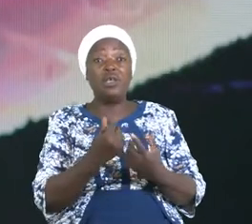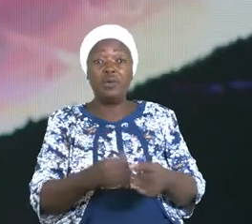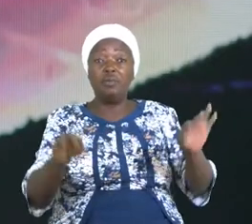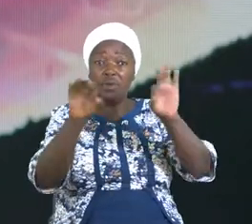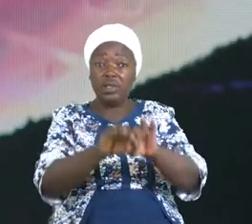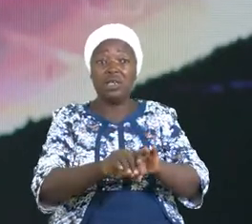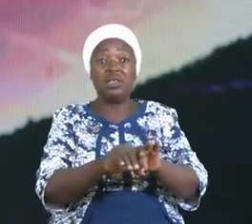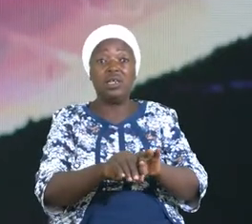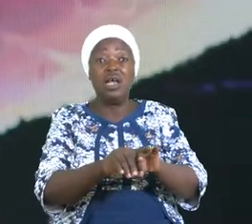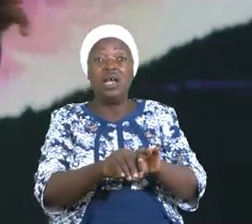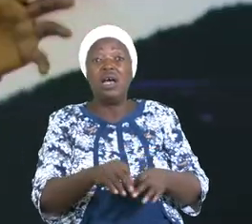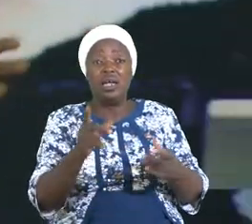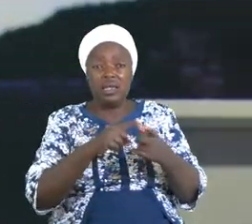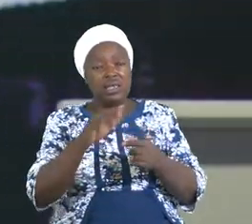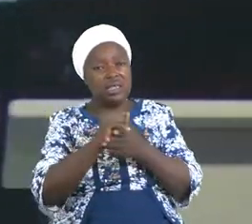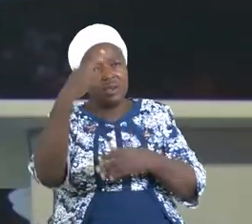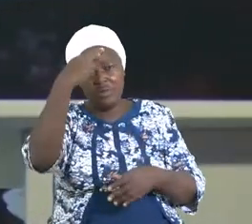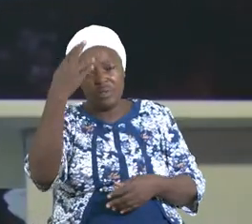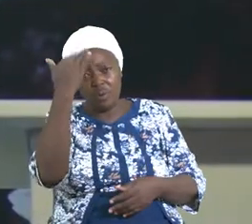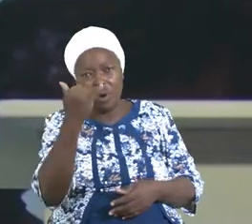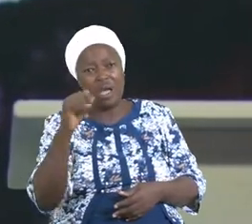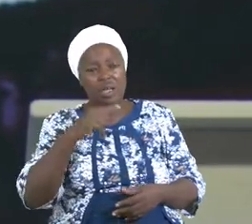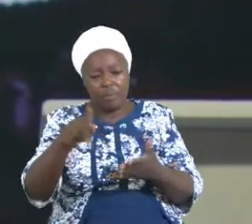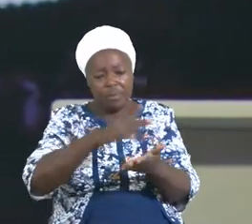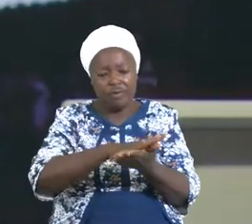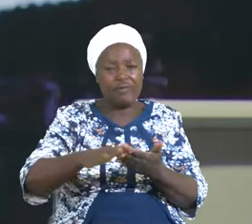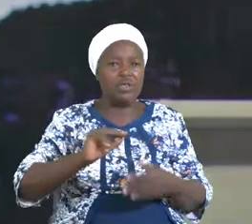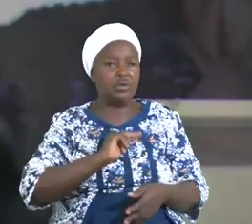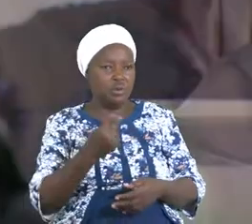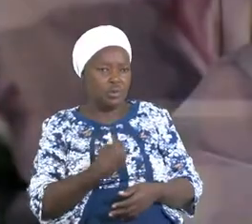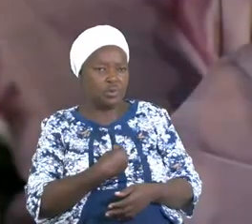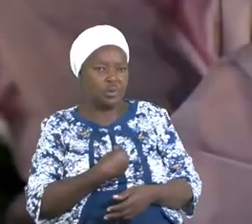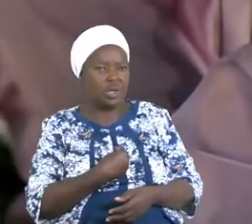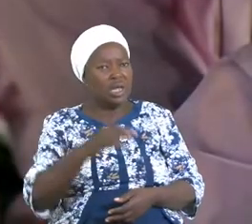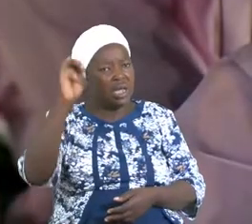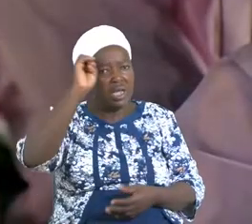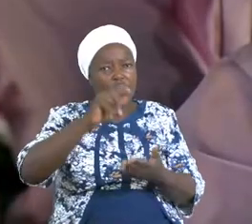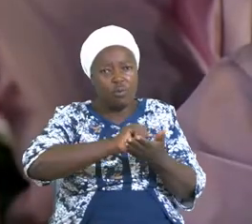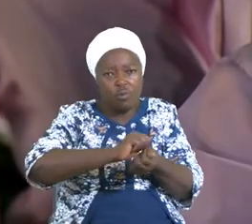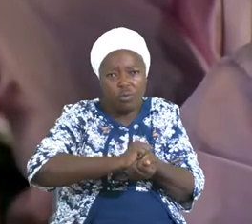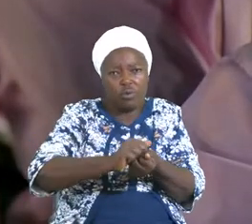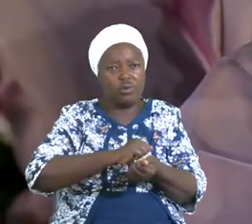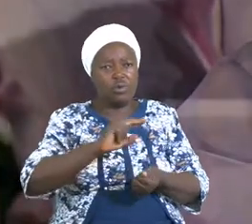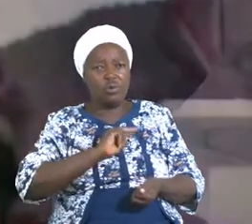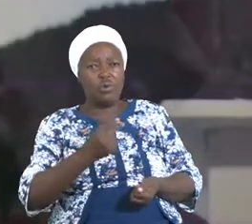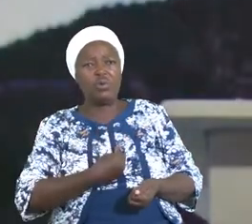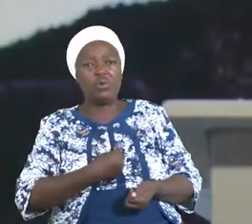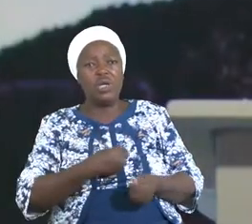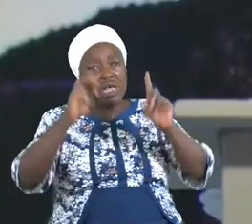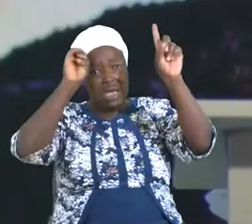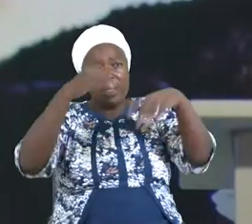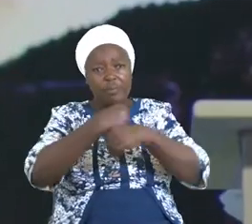why he purifies us, he purges us, he makes us